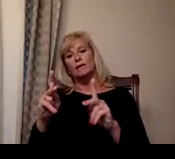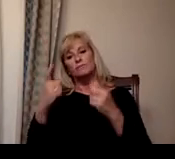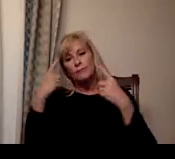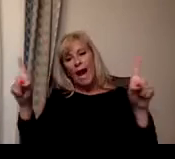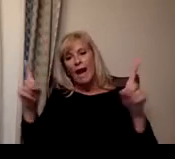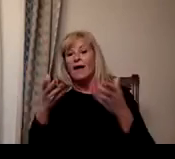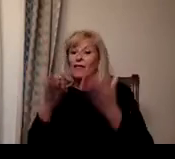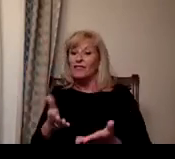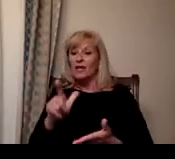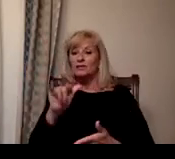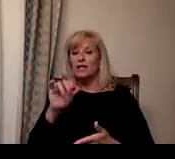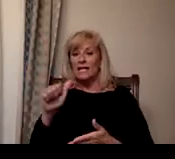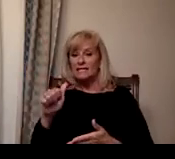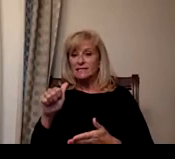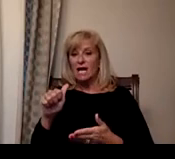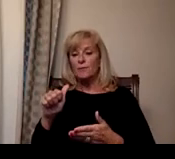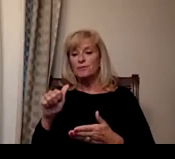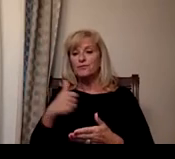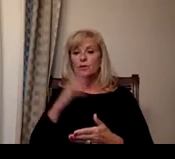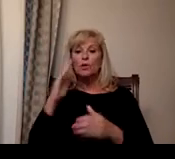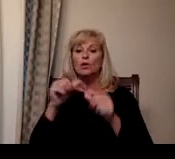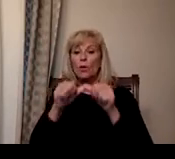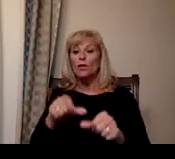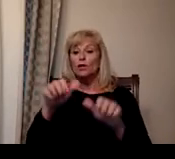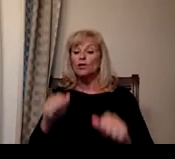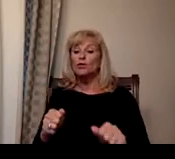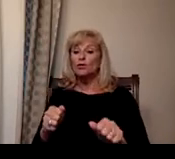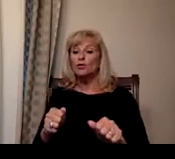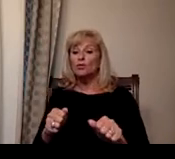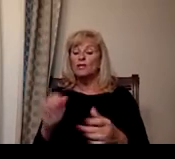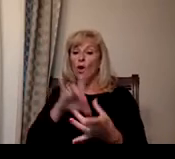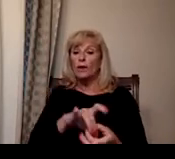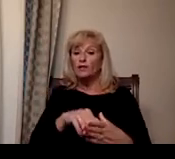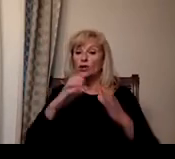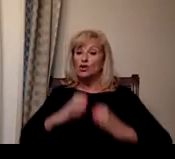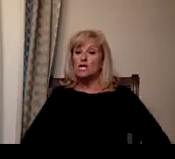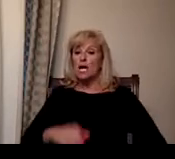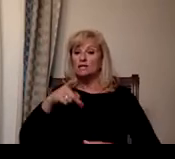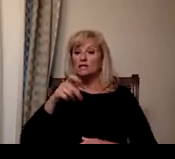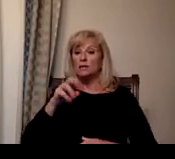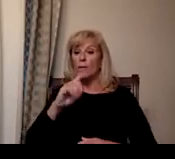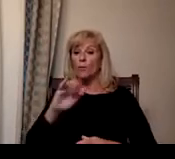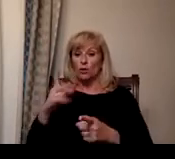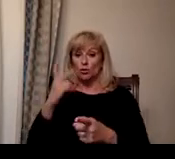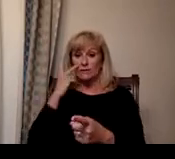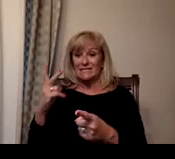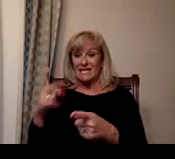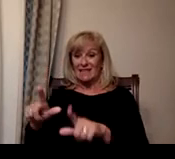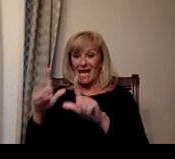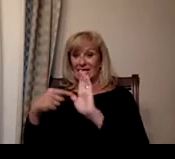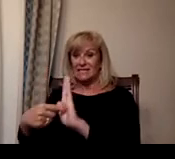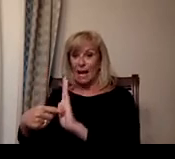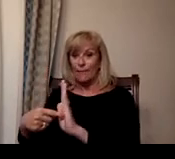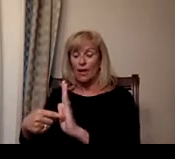there's Lisa. And we're going to go ahead. So you can log into your customer portal, which you see at any time, to see what your account is